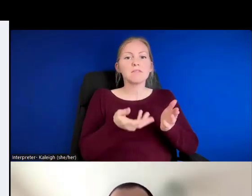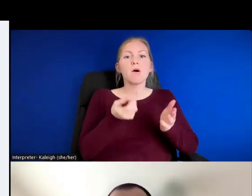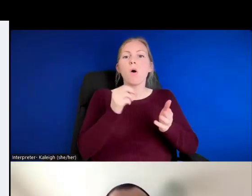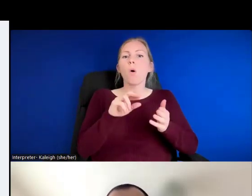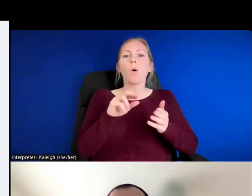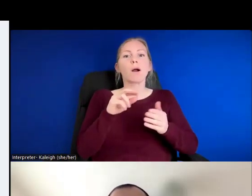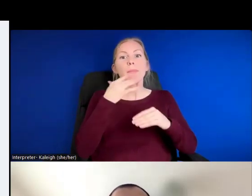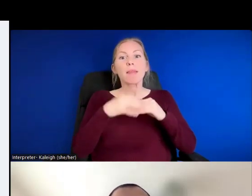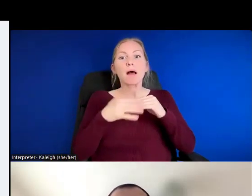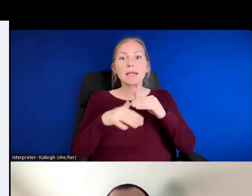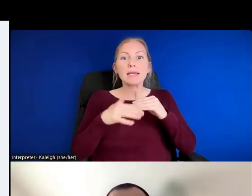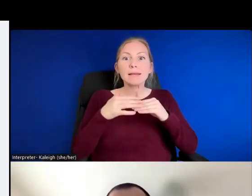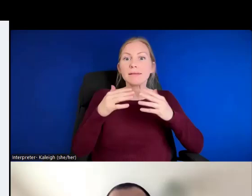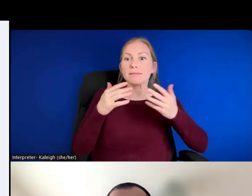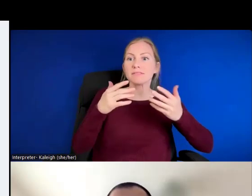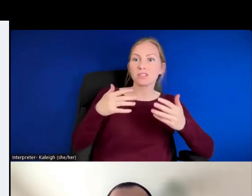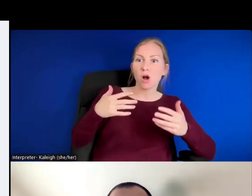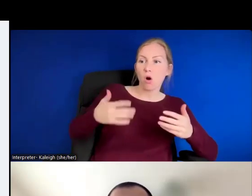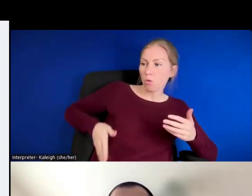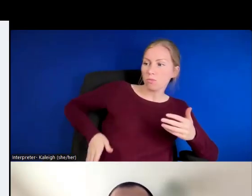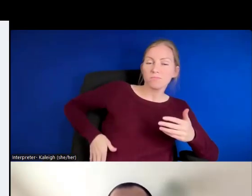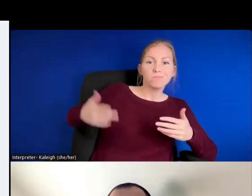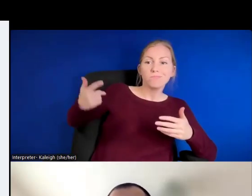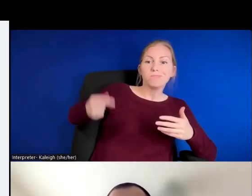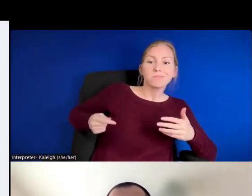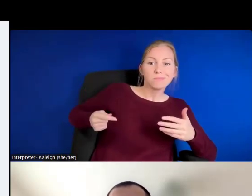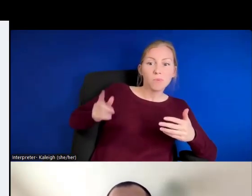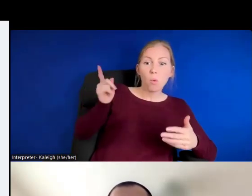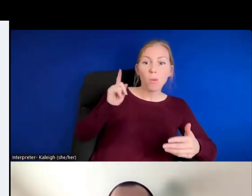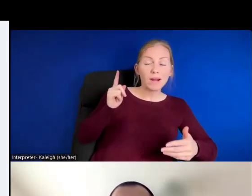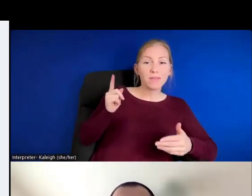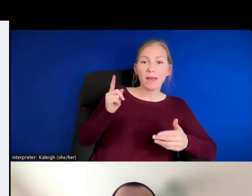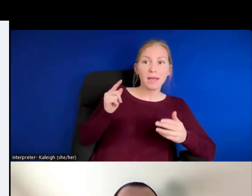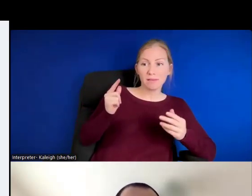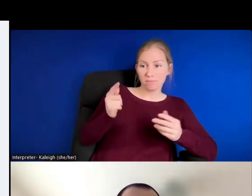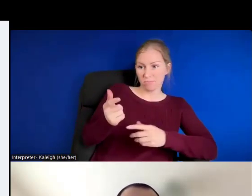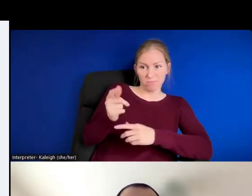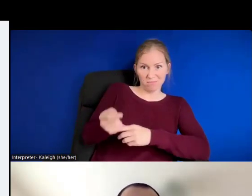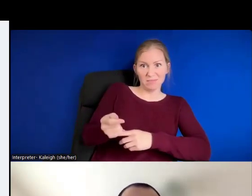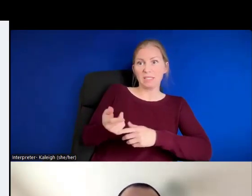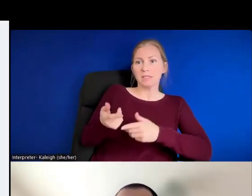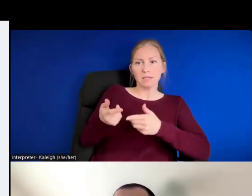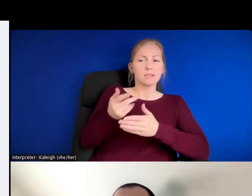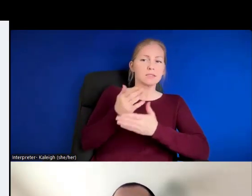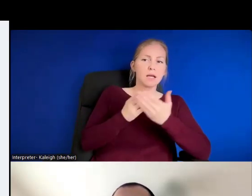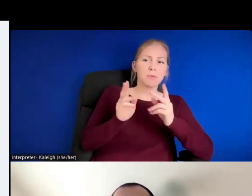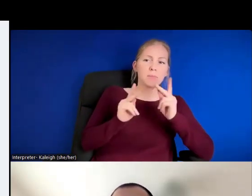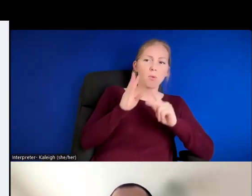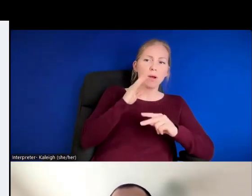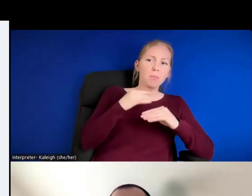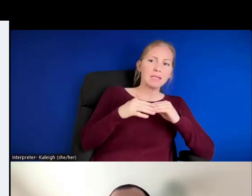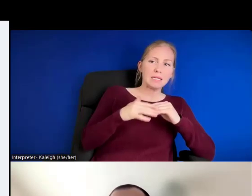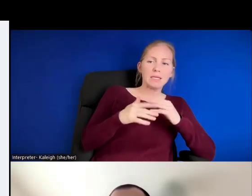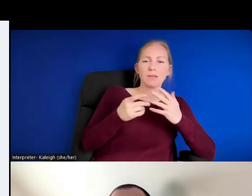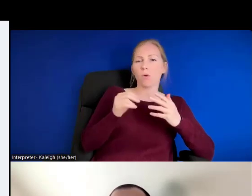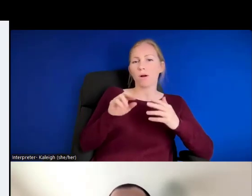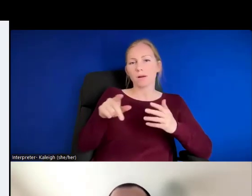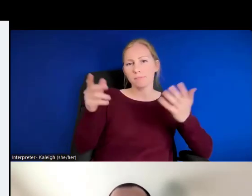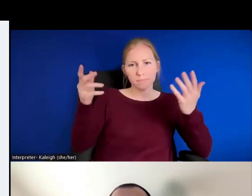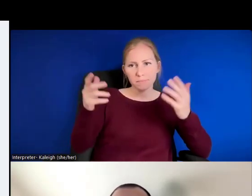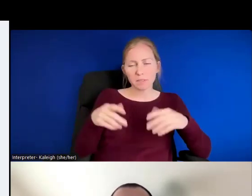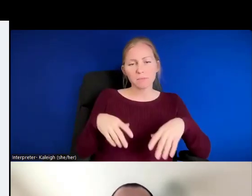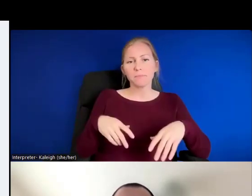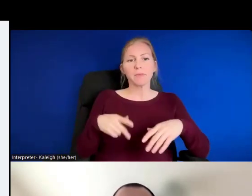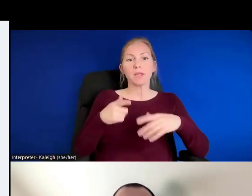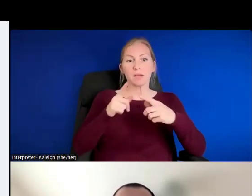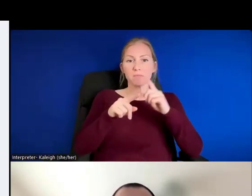their buttocks from where they've been injected because different people respond differently. It's done differently by different nurses. But just